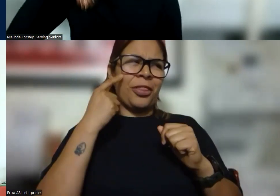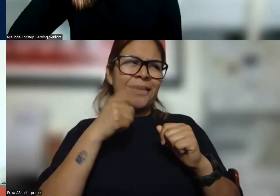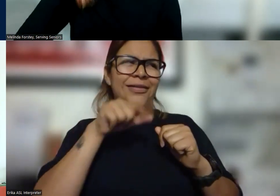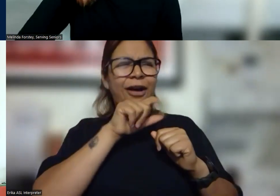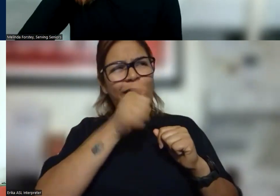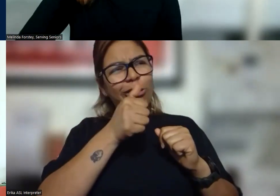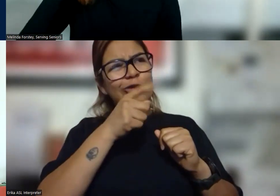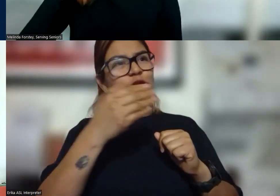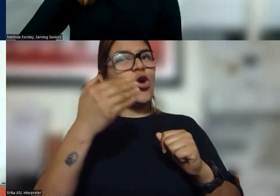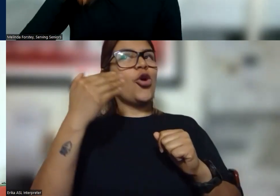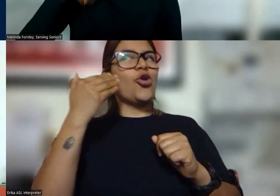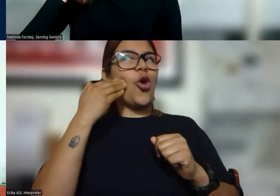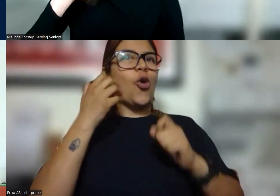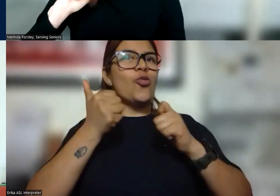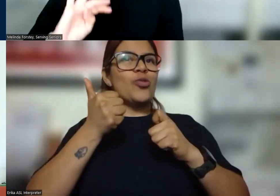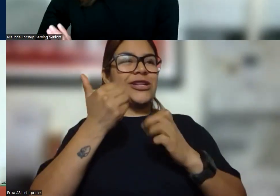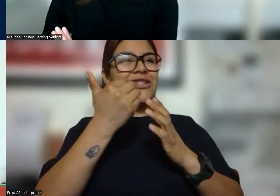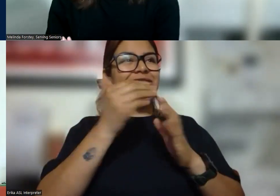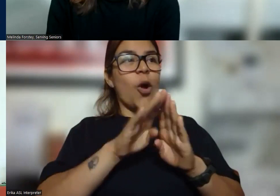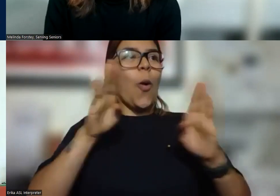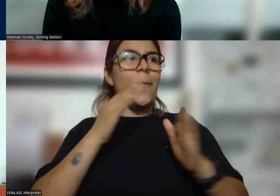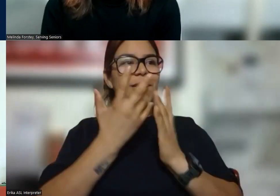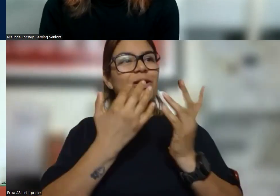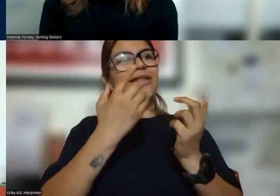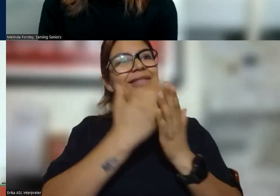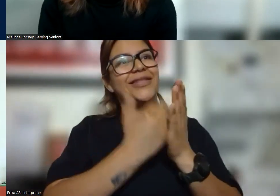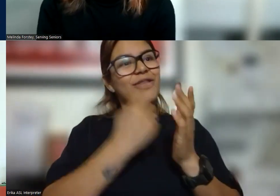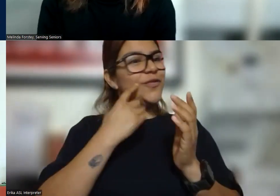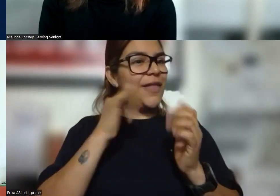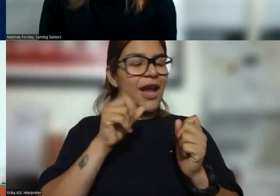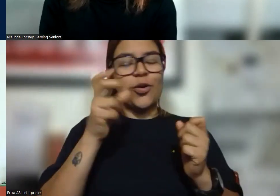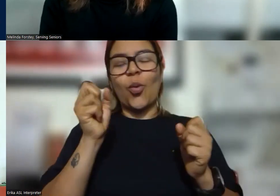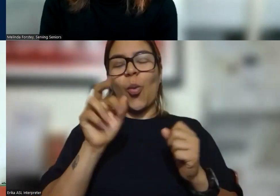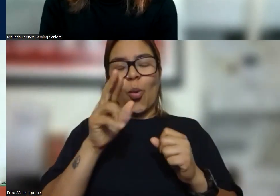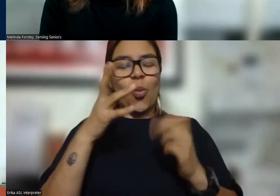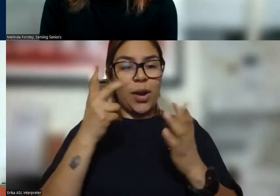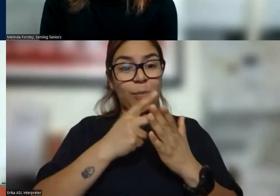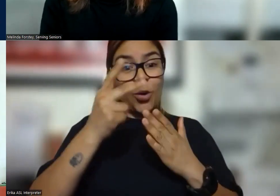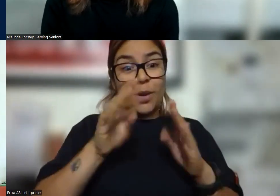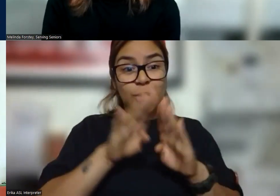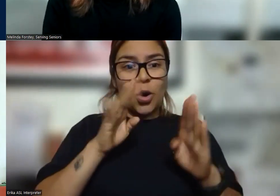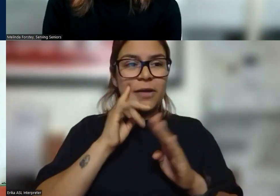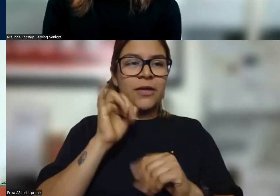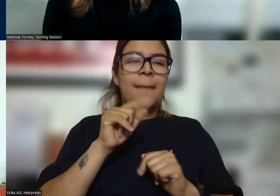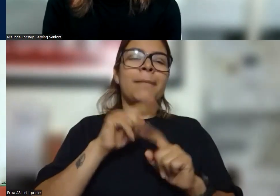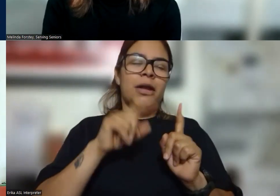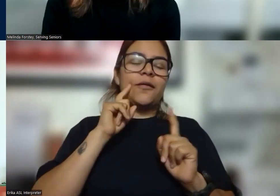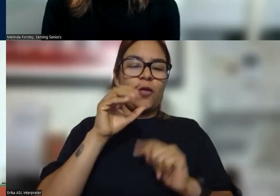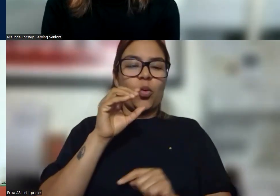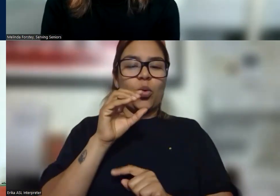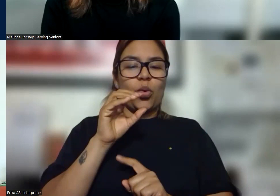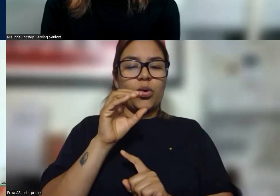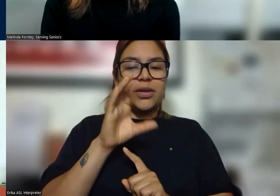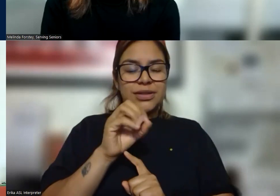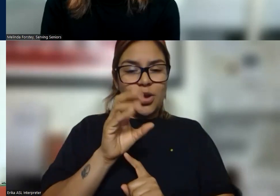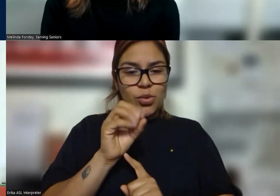or subsidized housing units there are in our county. So there's still a lot of education to be done for our county, for the COC, which is the